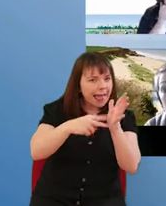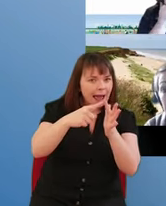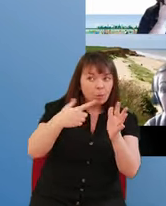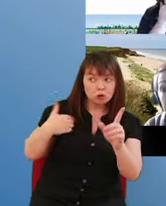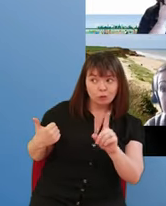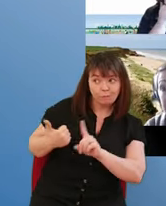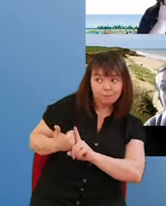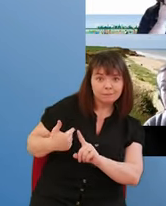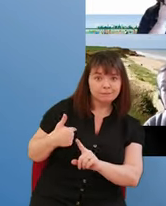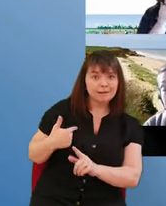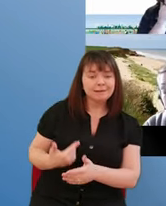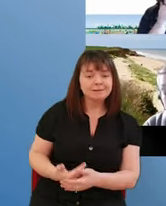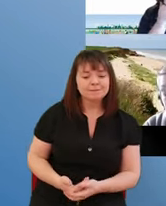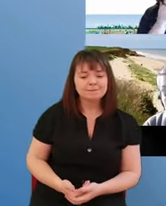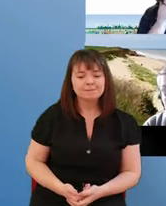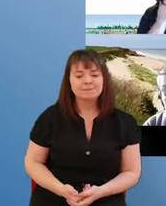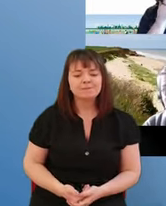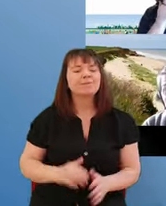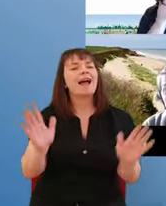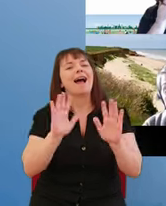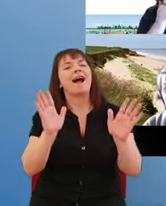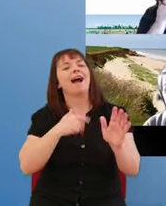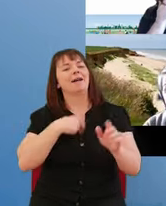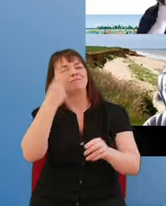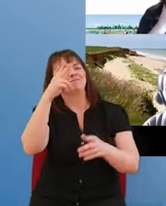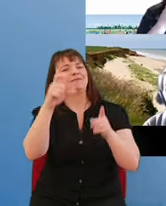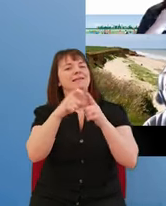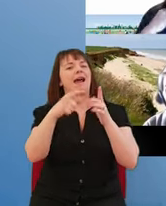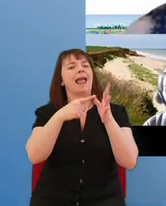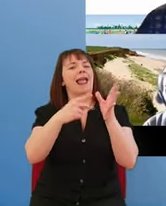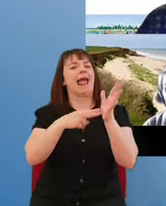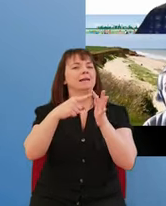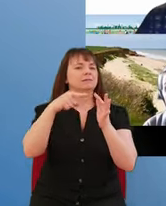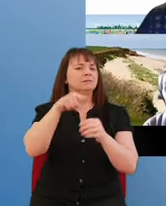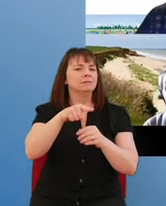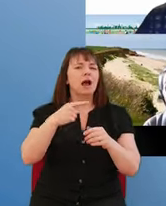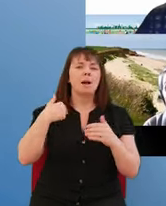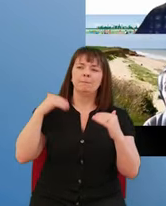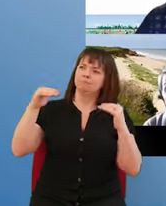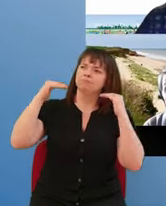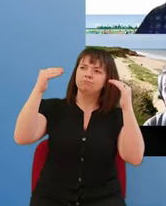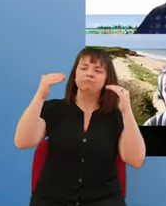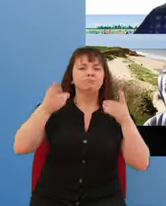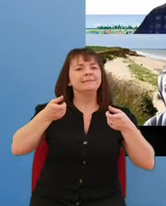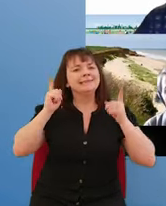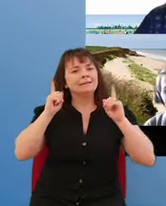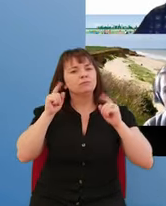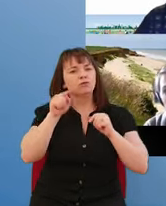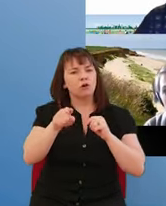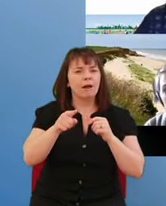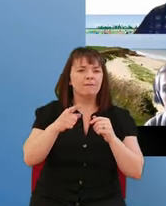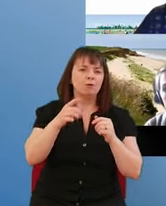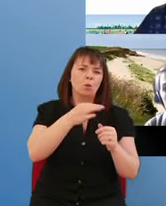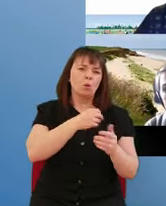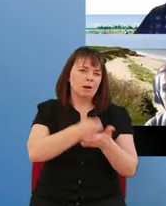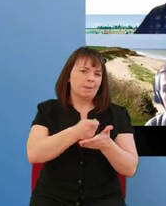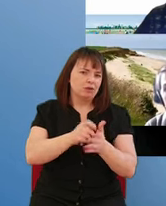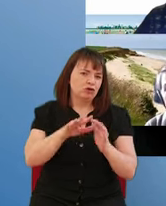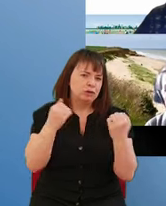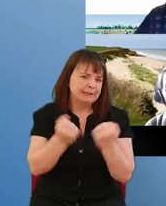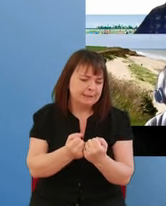on your point really, because I agree. And from the outset of the health checks, it's the so what.